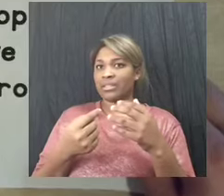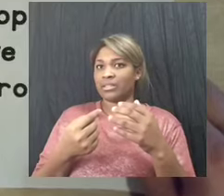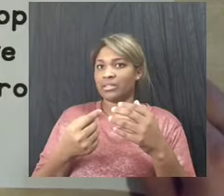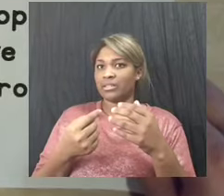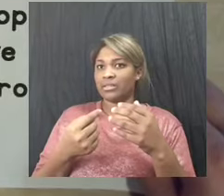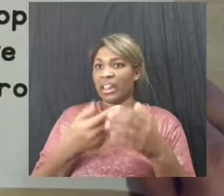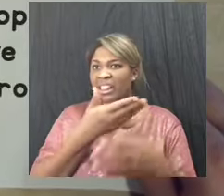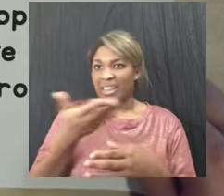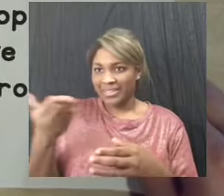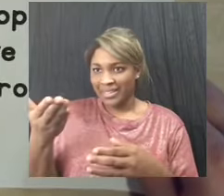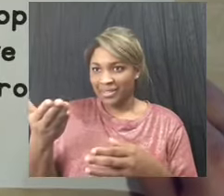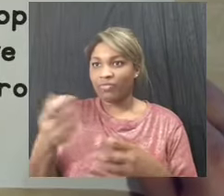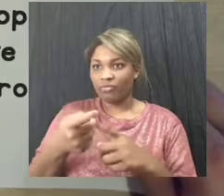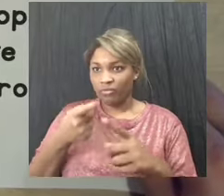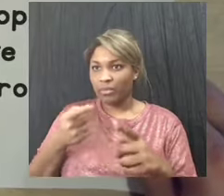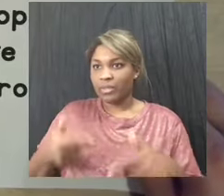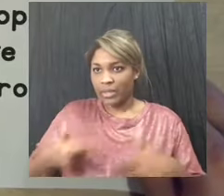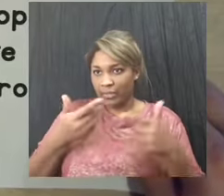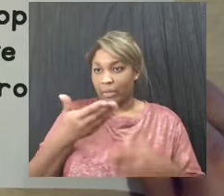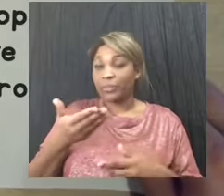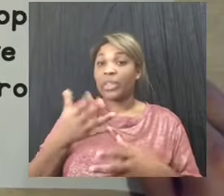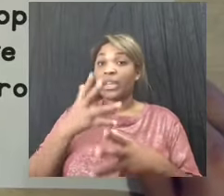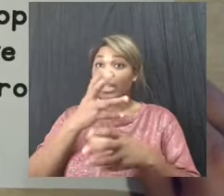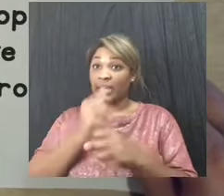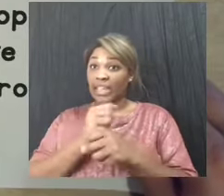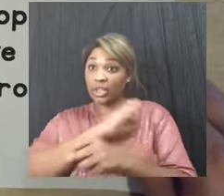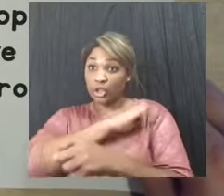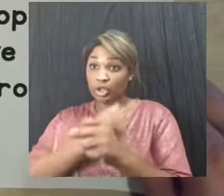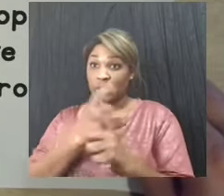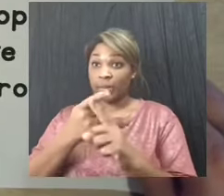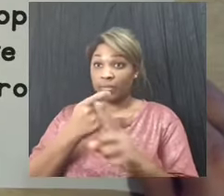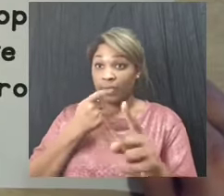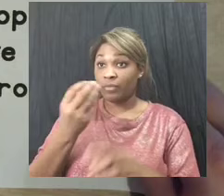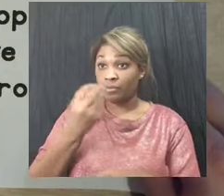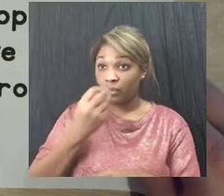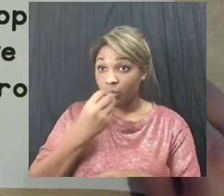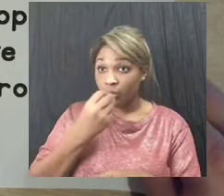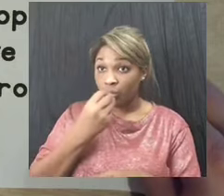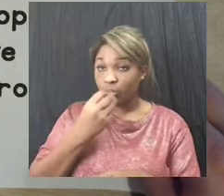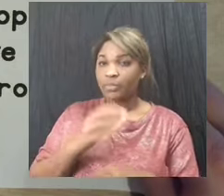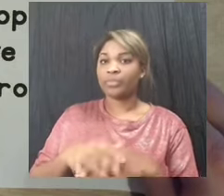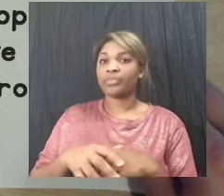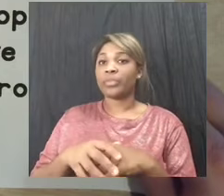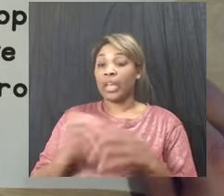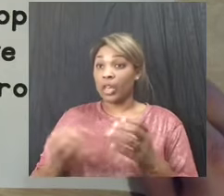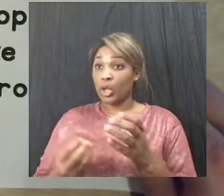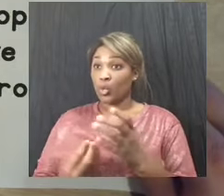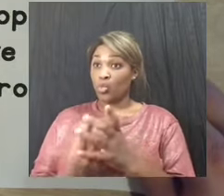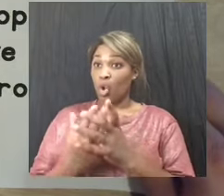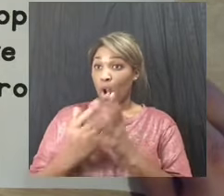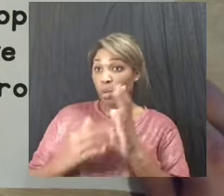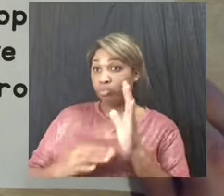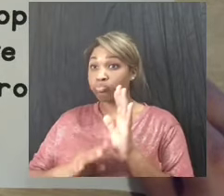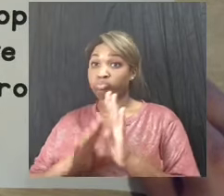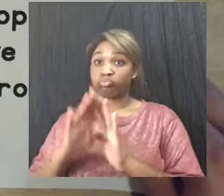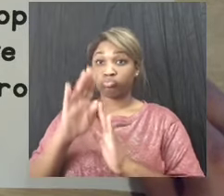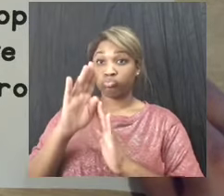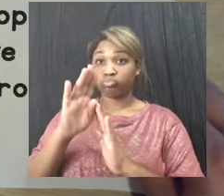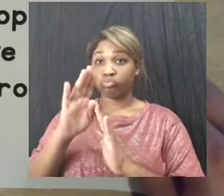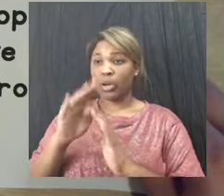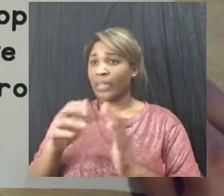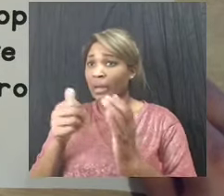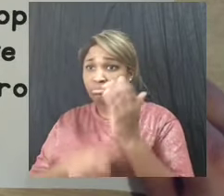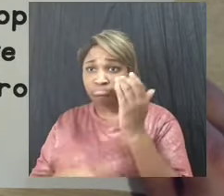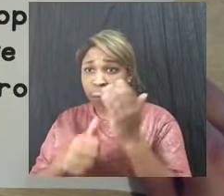get energy from food, they grow and develop, they get rid of waste,